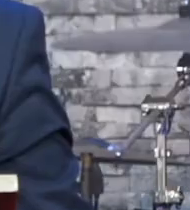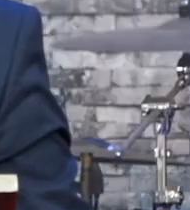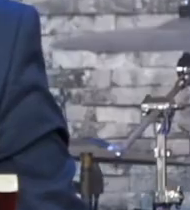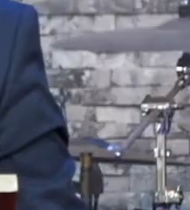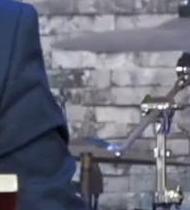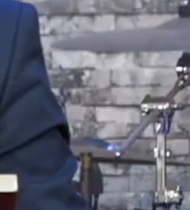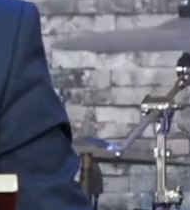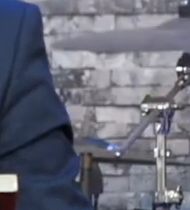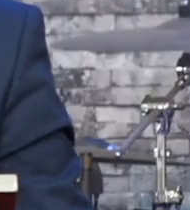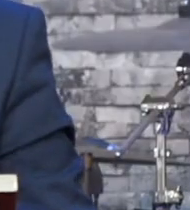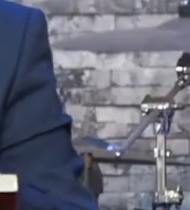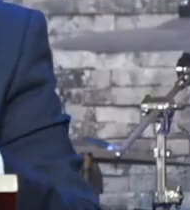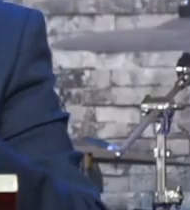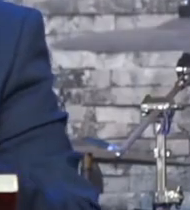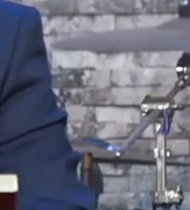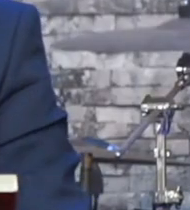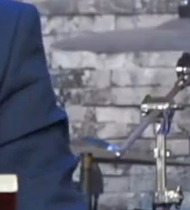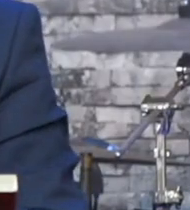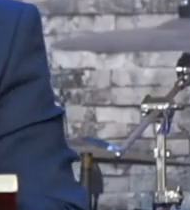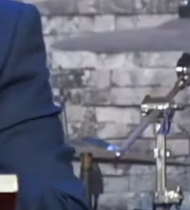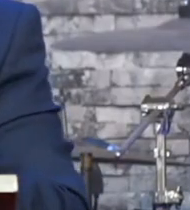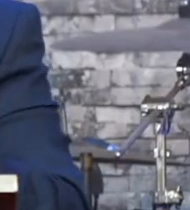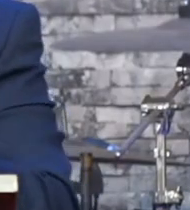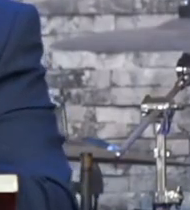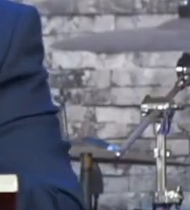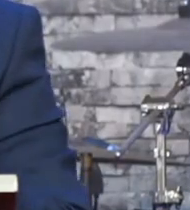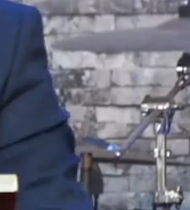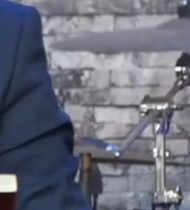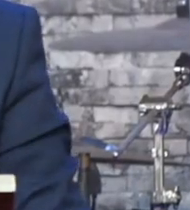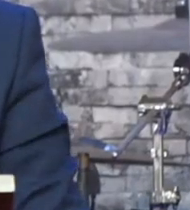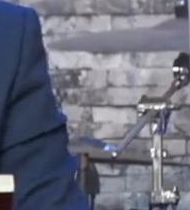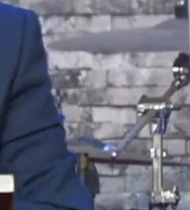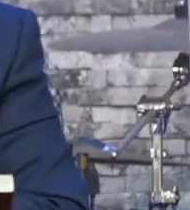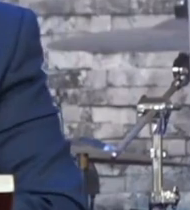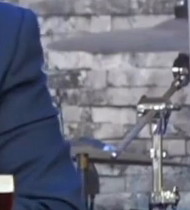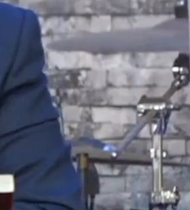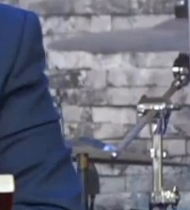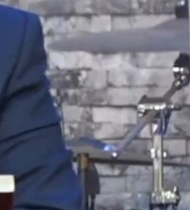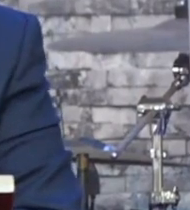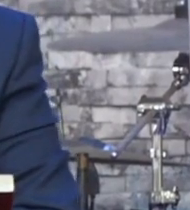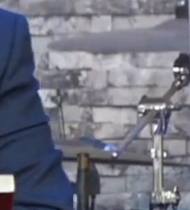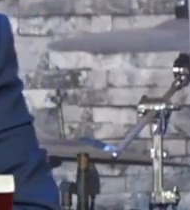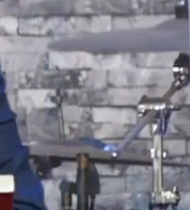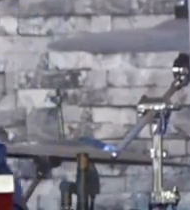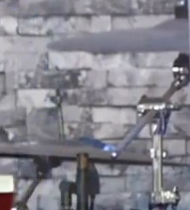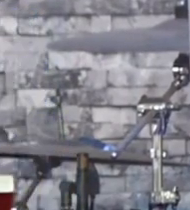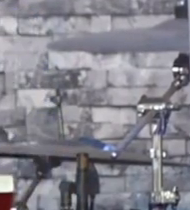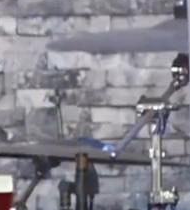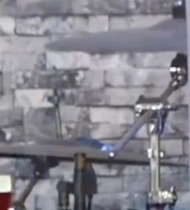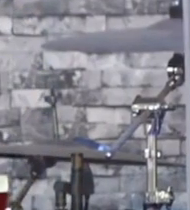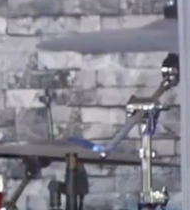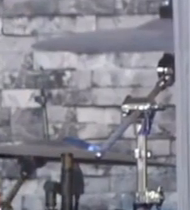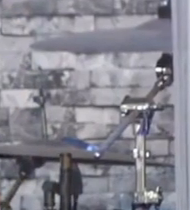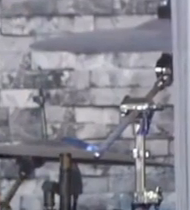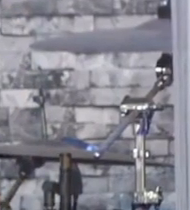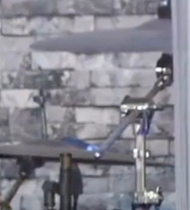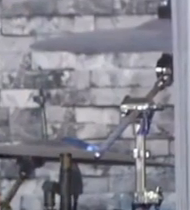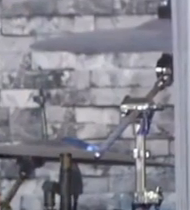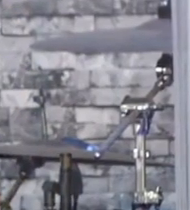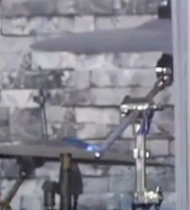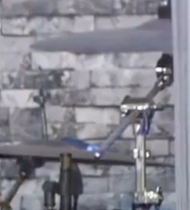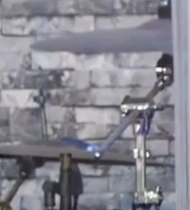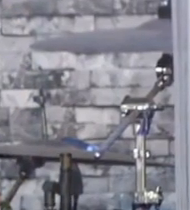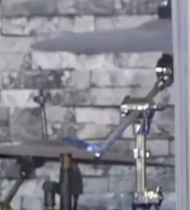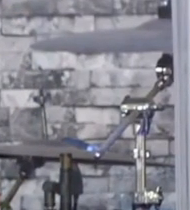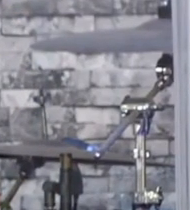zilikuwa ziwe rangi ya kijivu. But then I had two grey suits. Alikuwa na suti mbili za kijivu. That was my suit and for